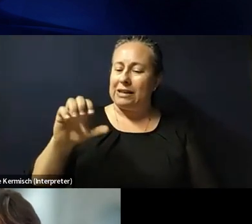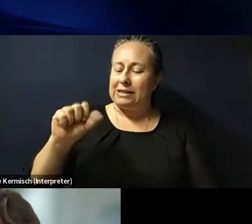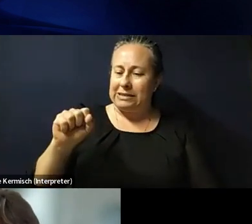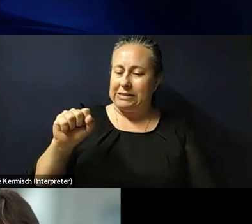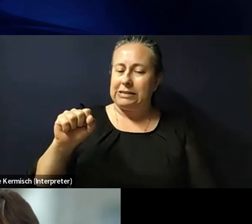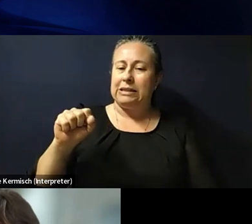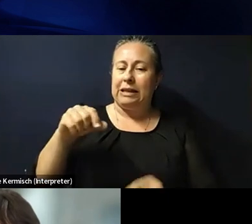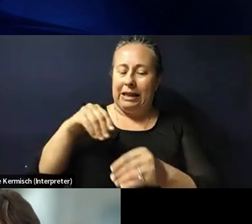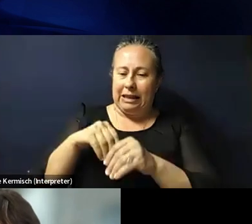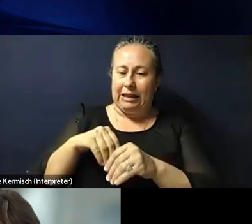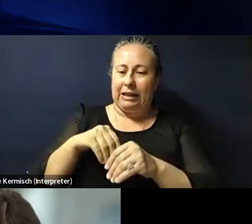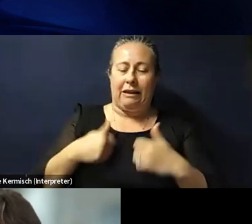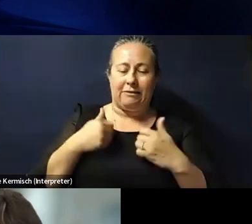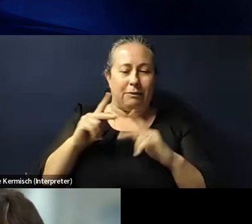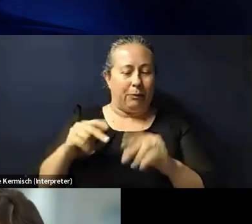UK.